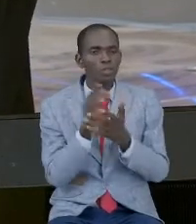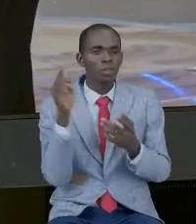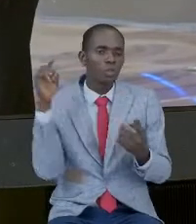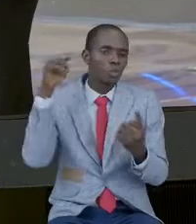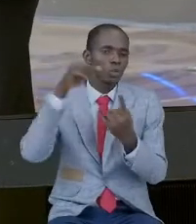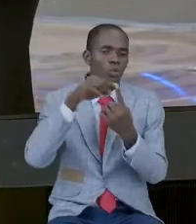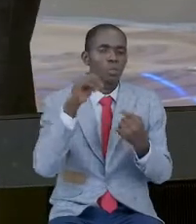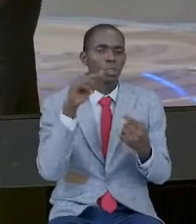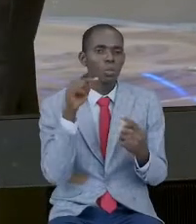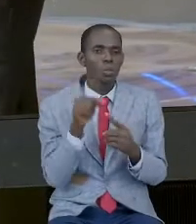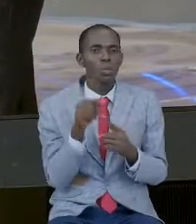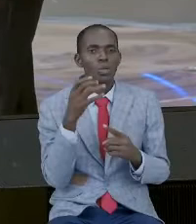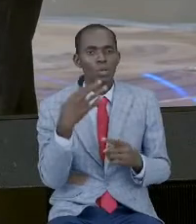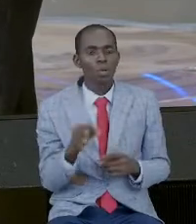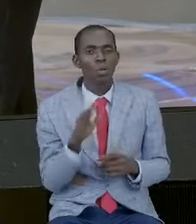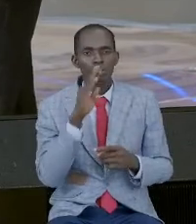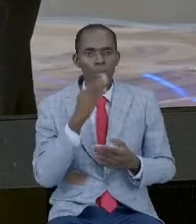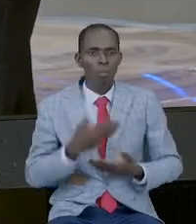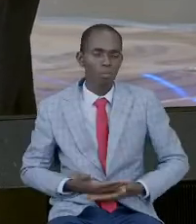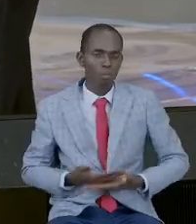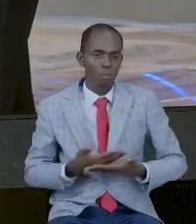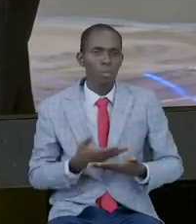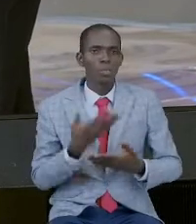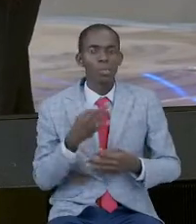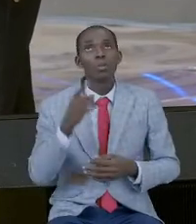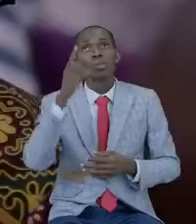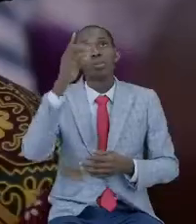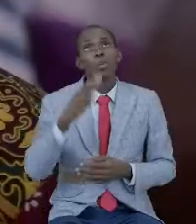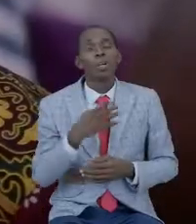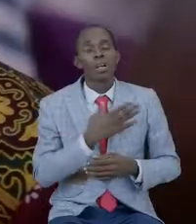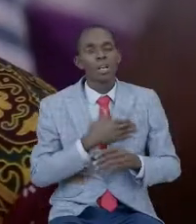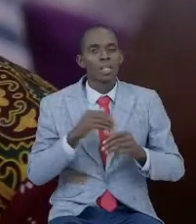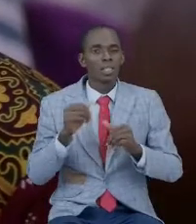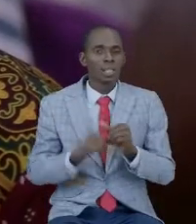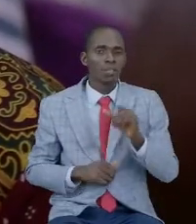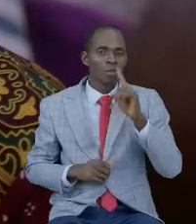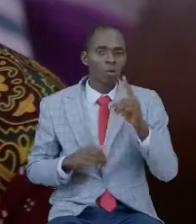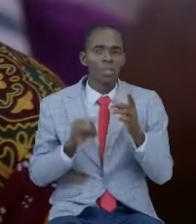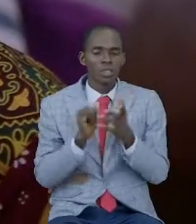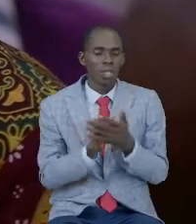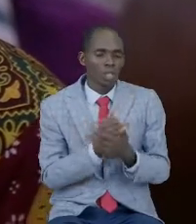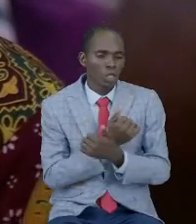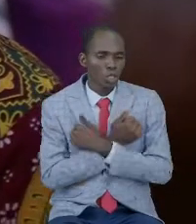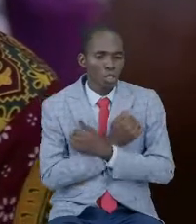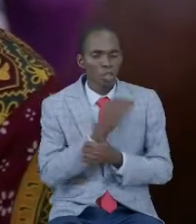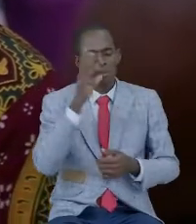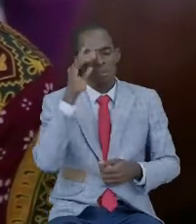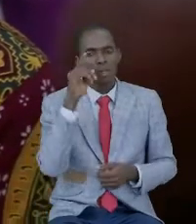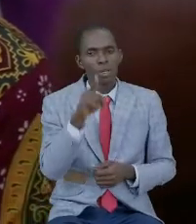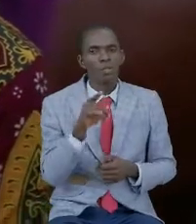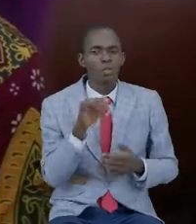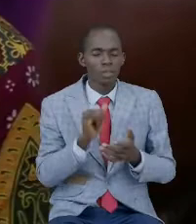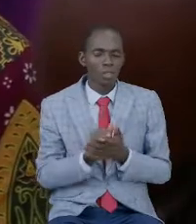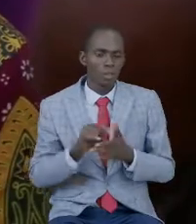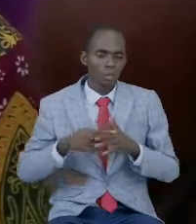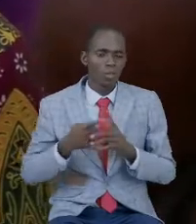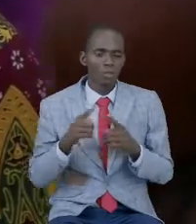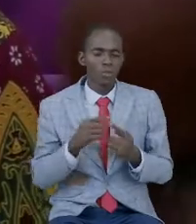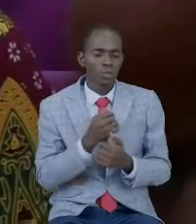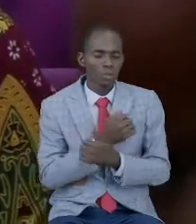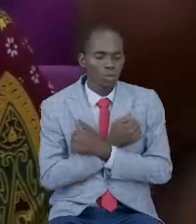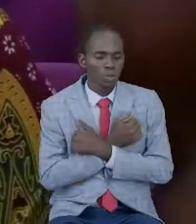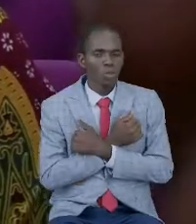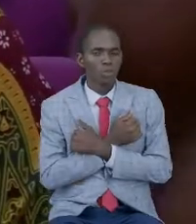of God. And everyone that loveth him that begat, loveth him